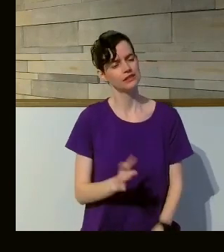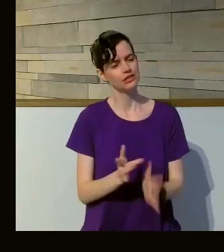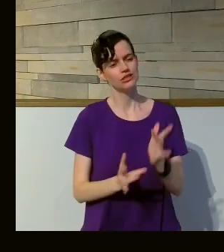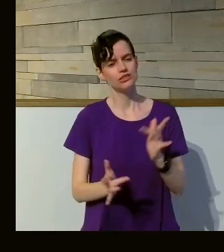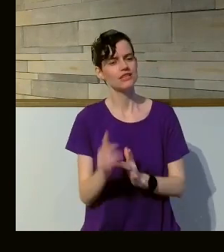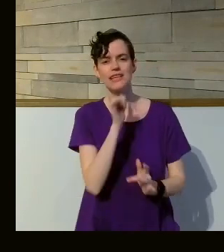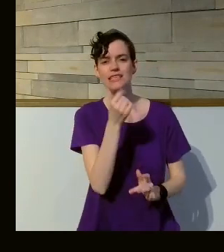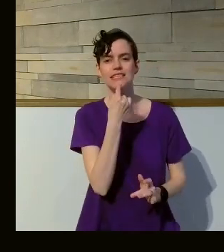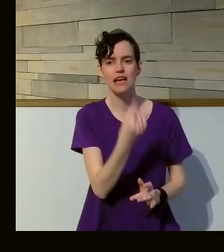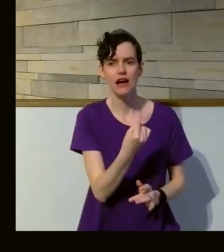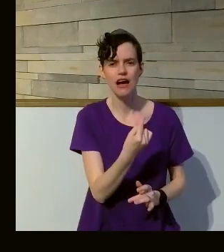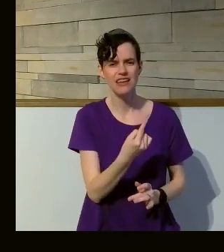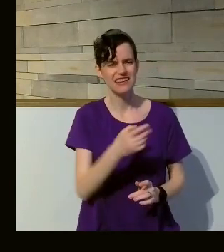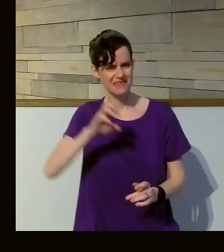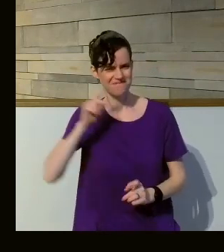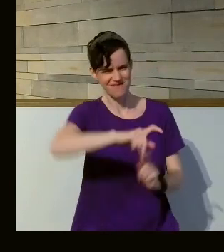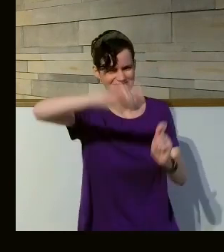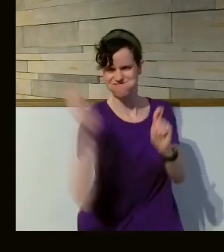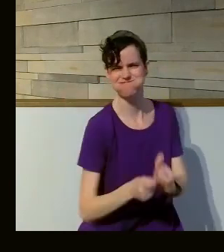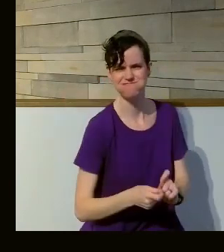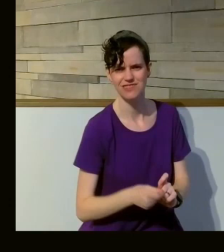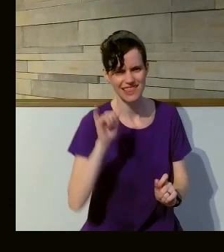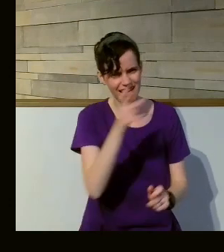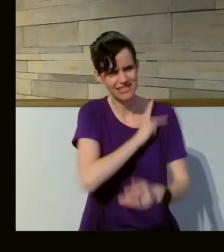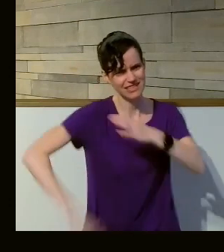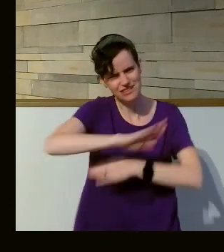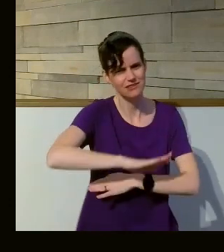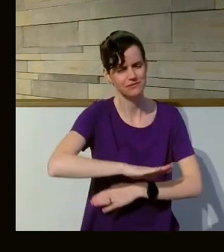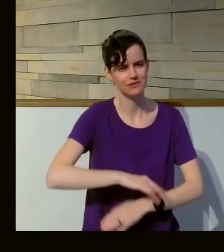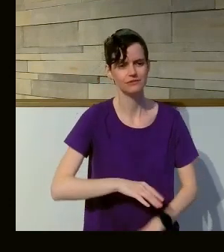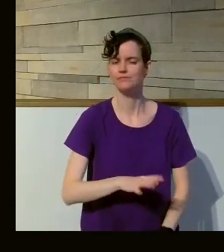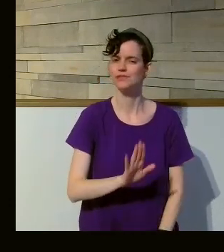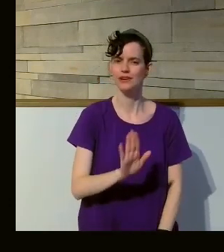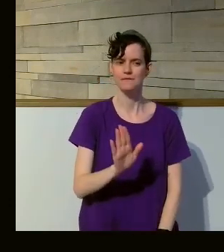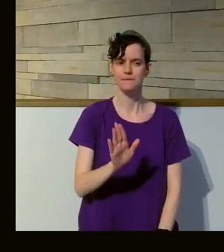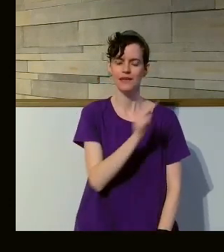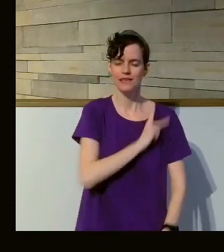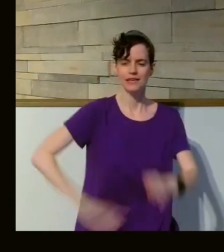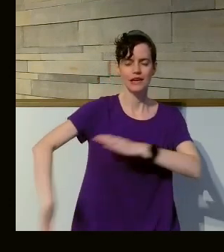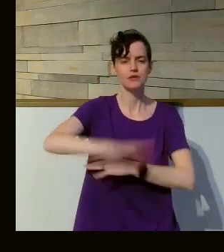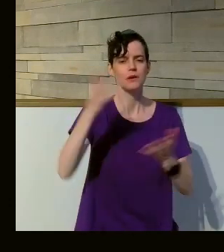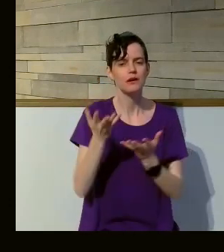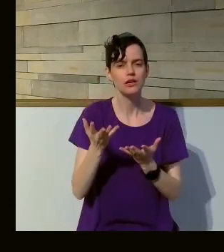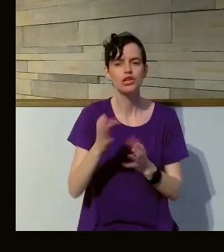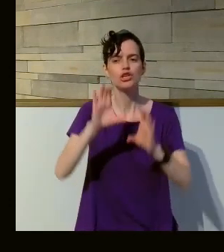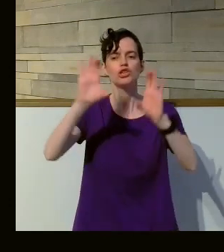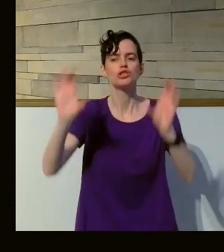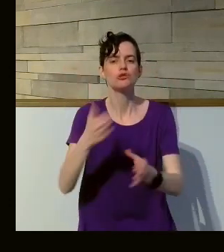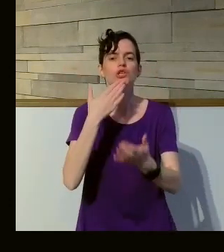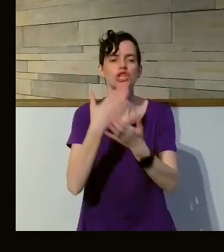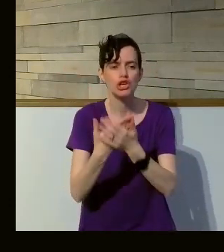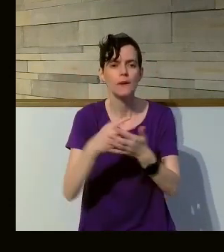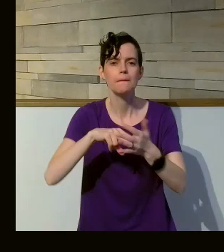Jesus doesn't say, get them good. Yeah, that's what the kingdom's about. No. The kingdom was about what? The kingdom was about doing good, which is what?